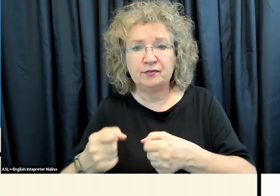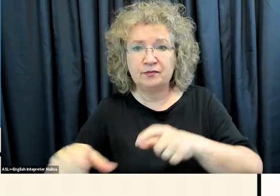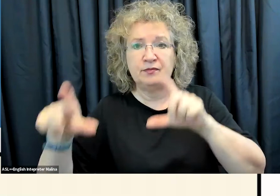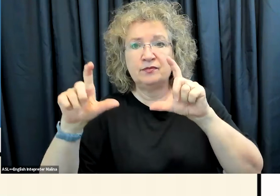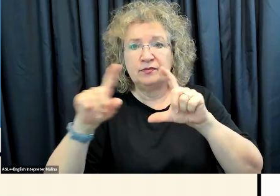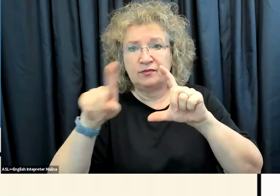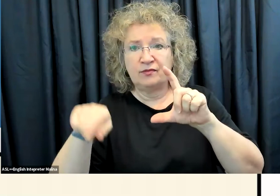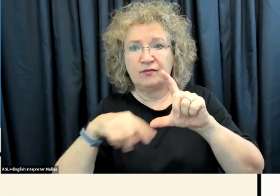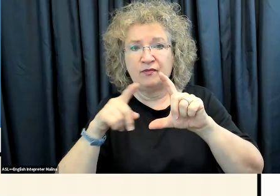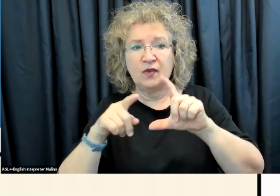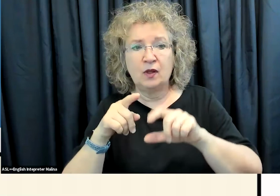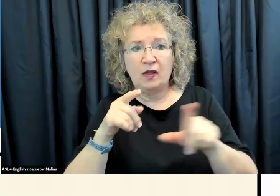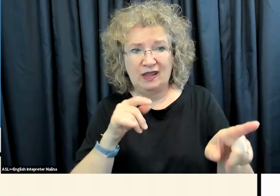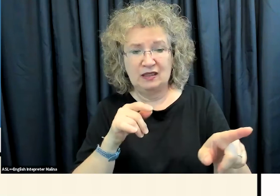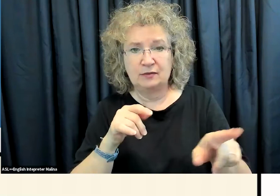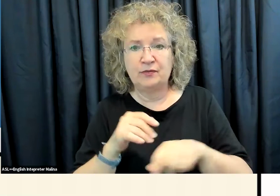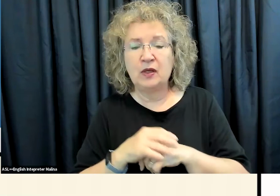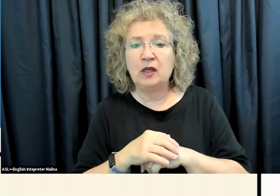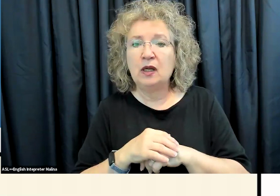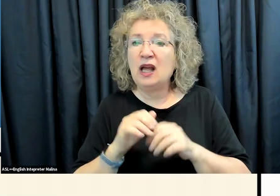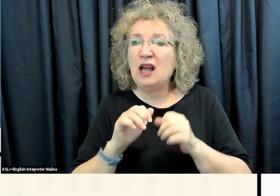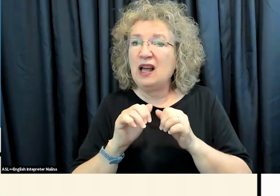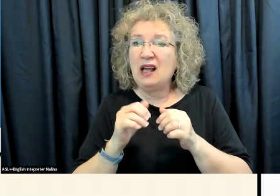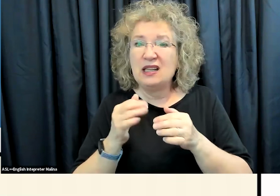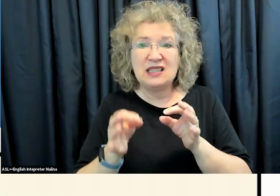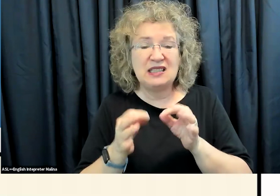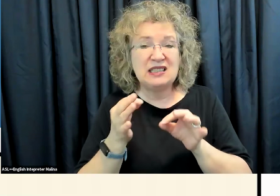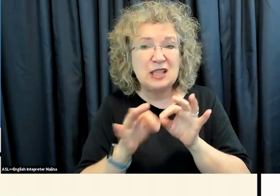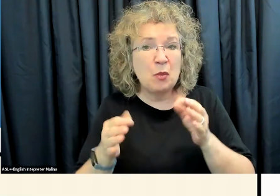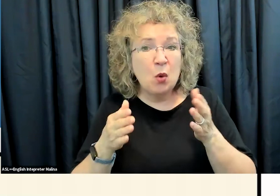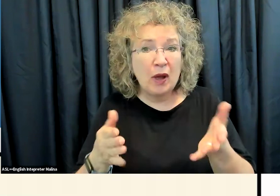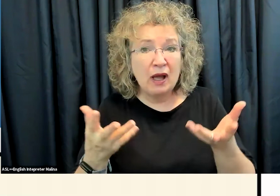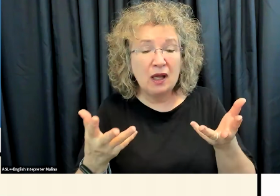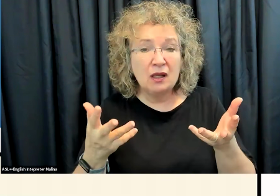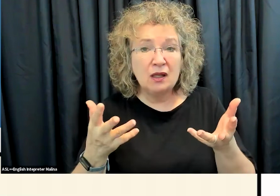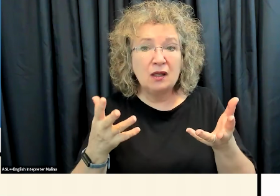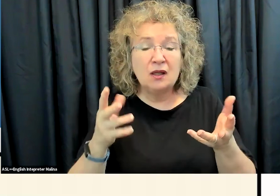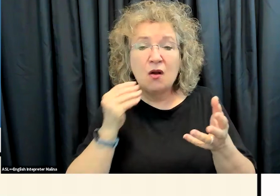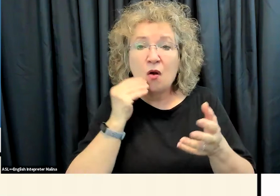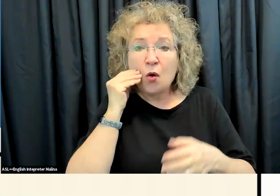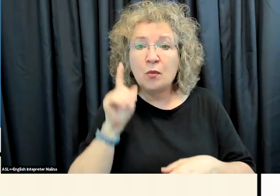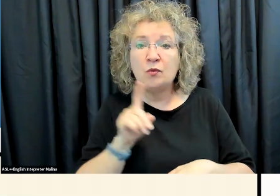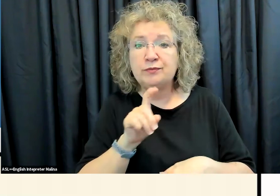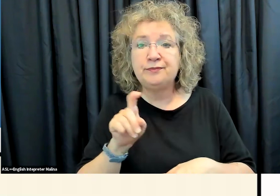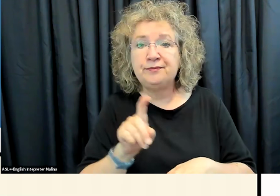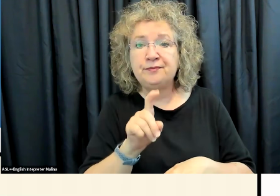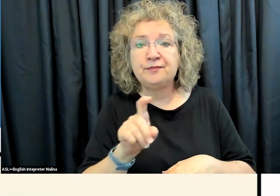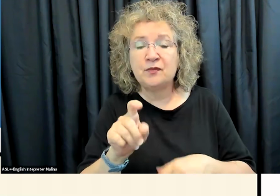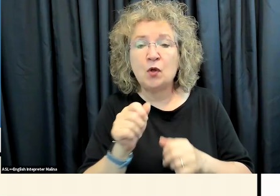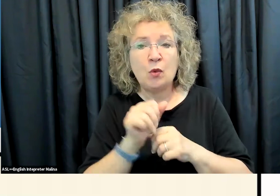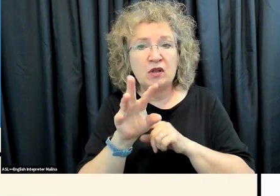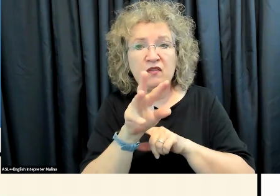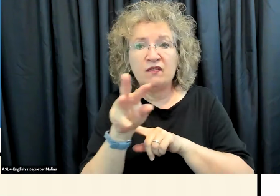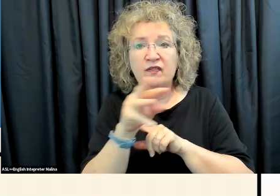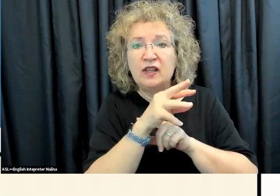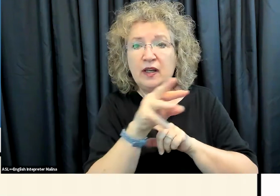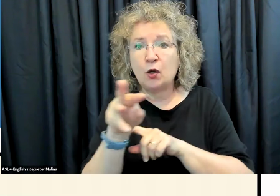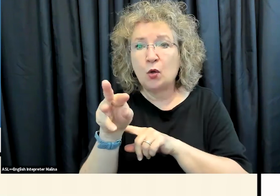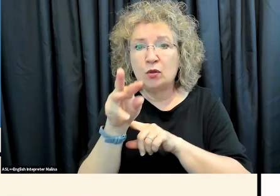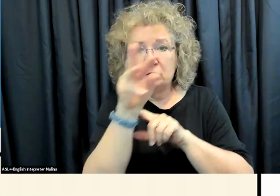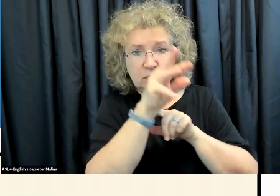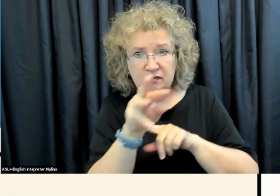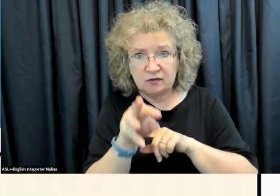create a home inventory is simply to walk through your home, taking video of everything in each room. So you